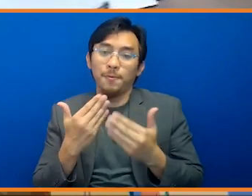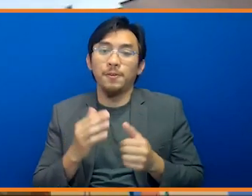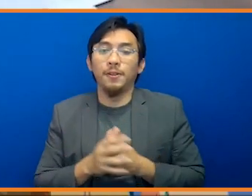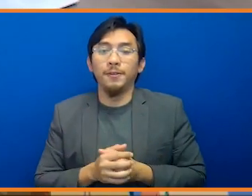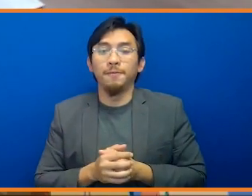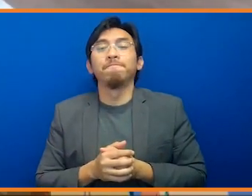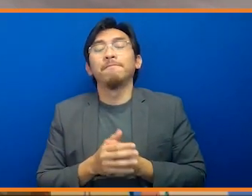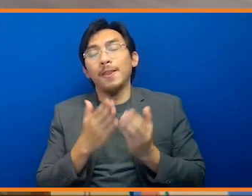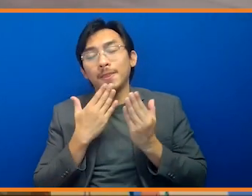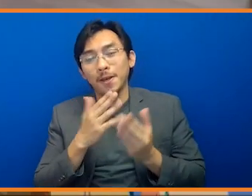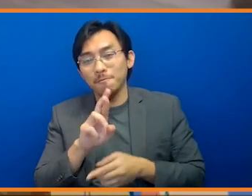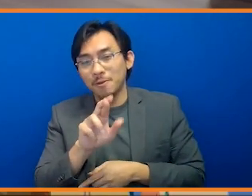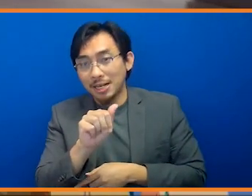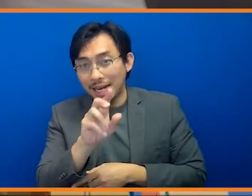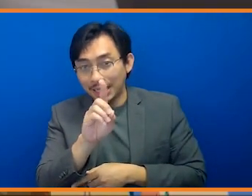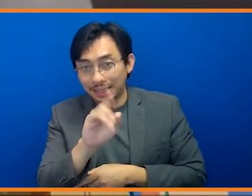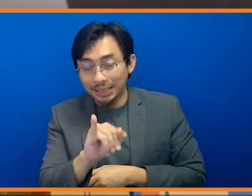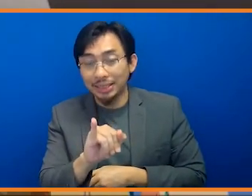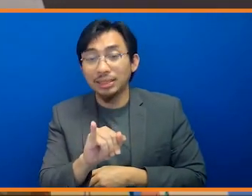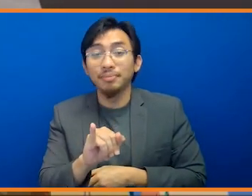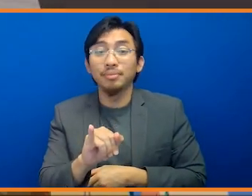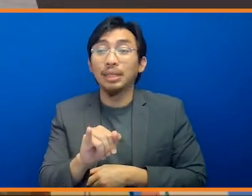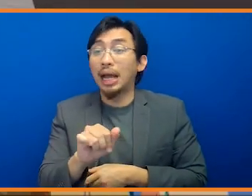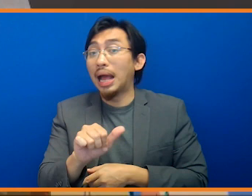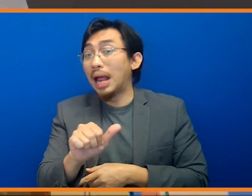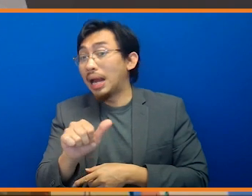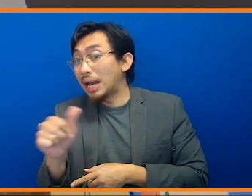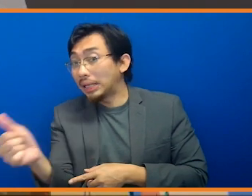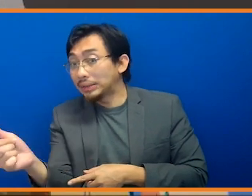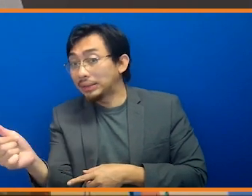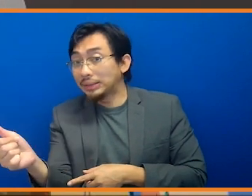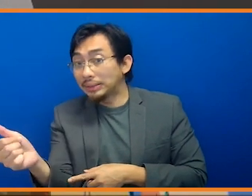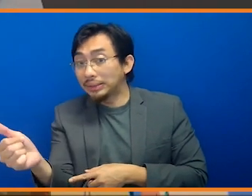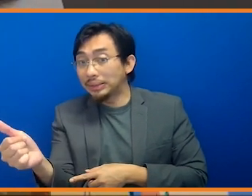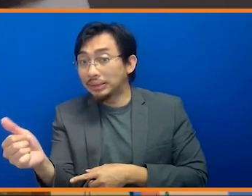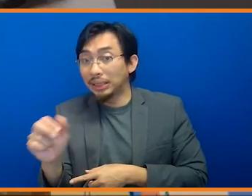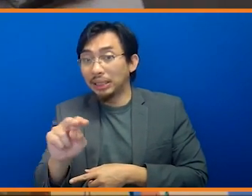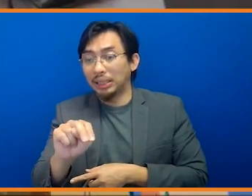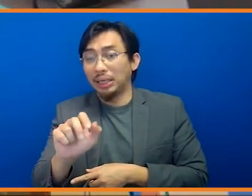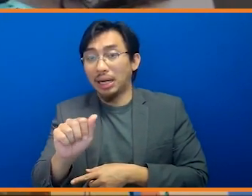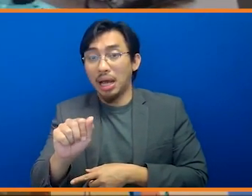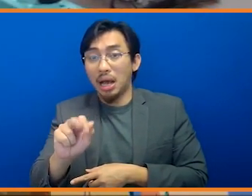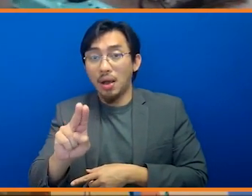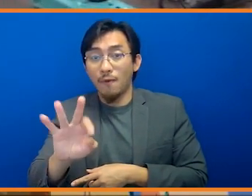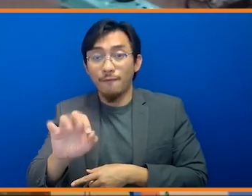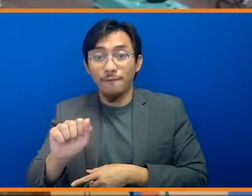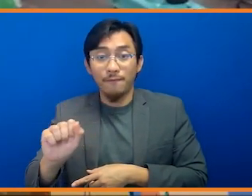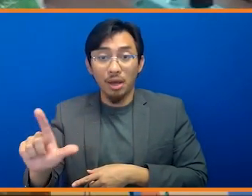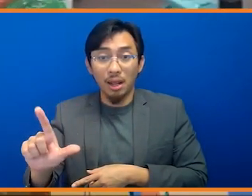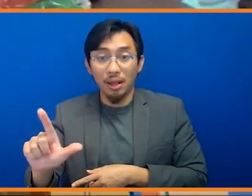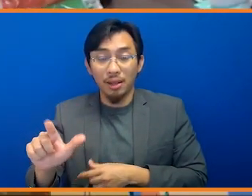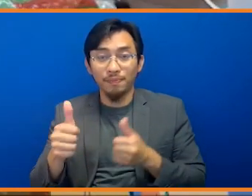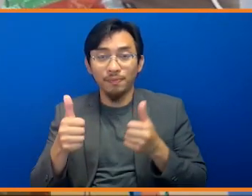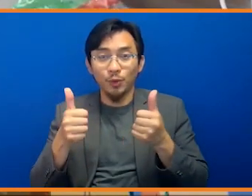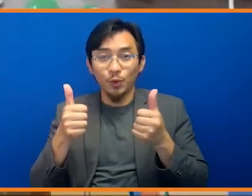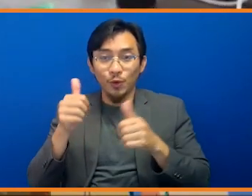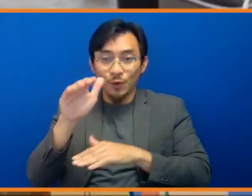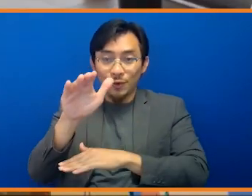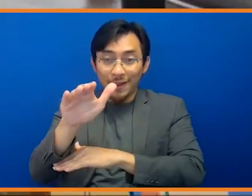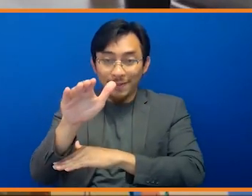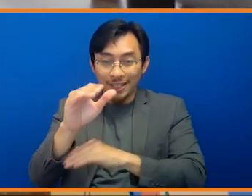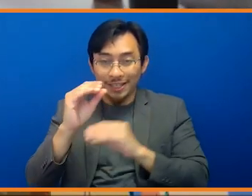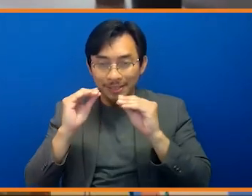Yeah, thank you, Radhi. And next, Naufal. Yeah. Okay, thank you. Good evening, Nishi